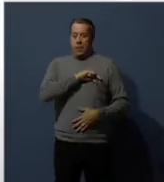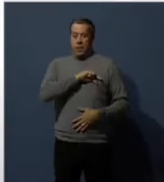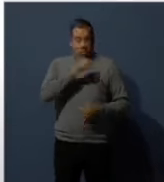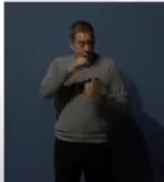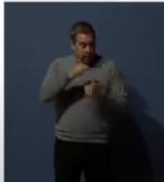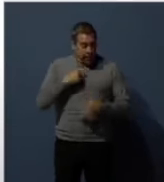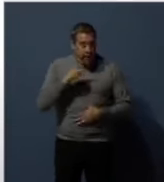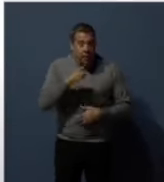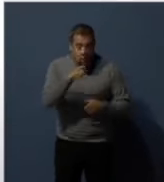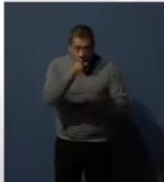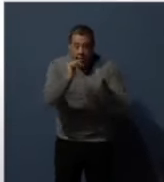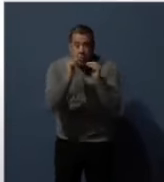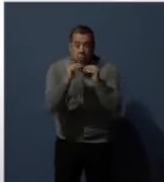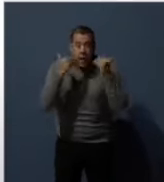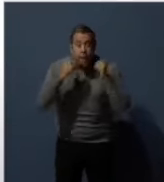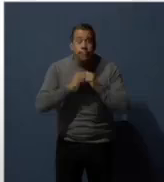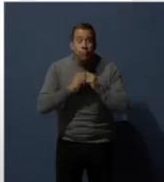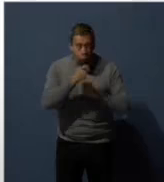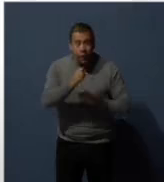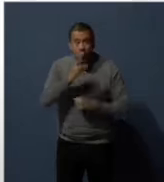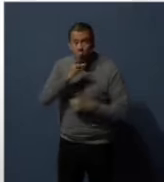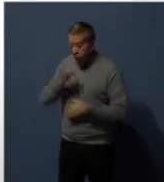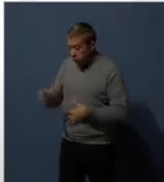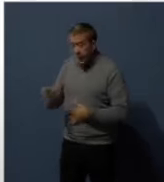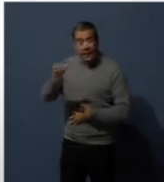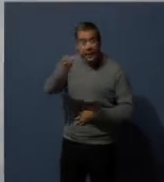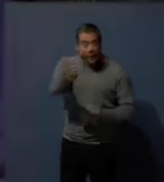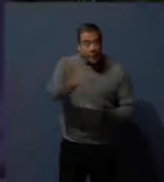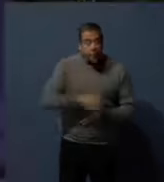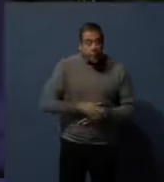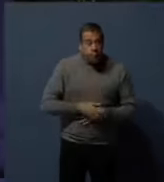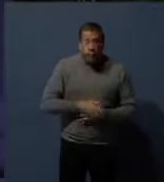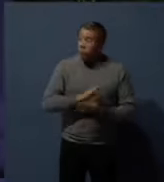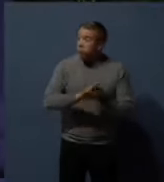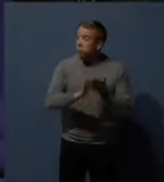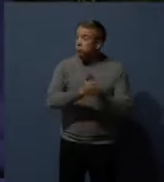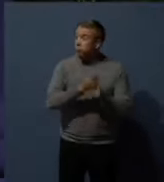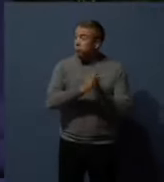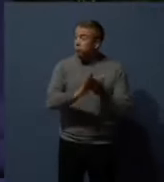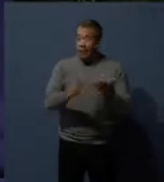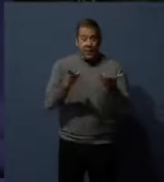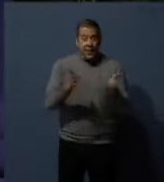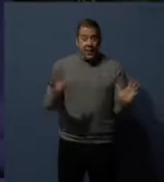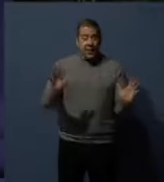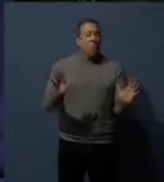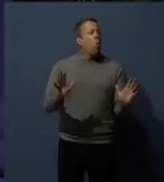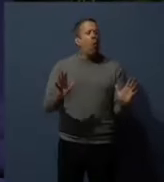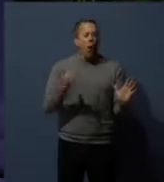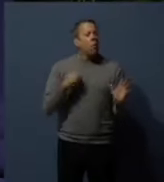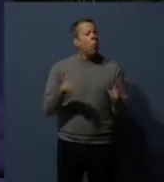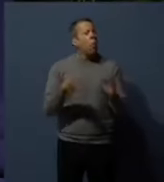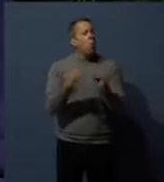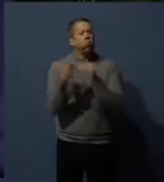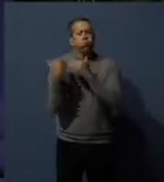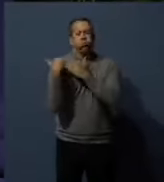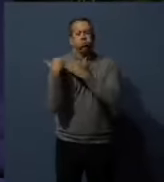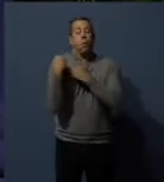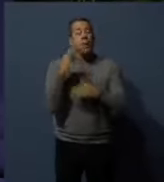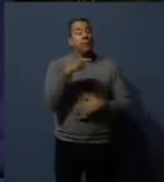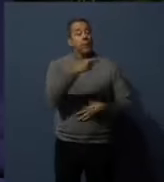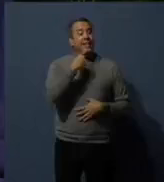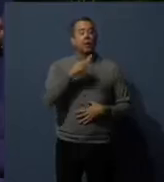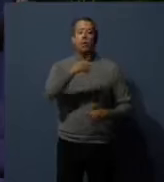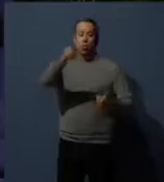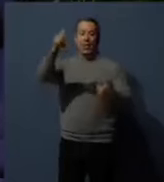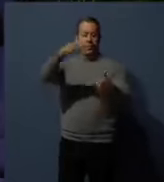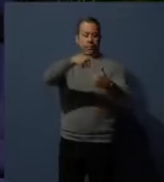smile? Can you give a cup of water? Are you willing? Now, is this all there is to special needs ministry? Of course not. But if you stand up there and say, well, you